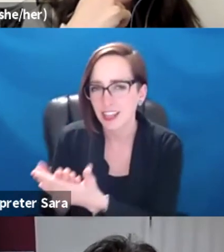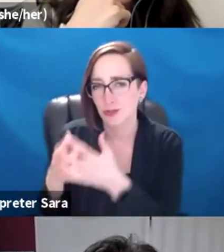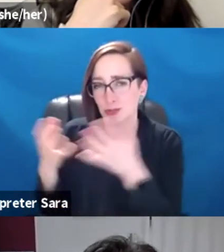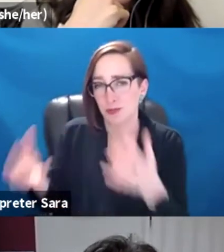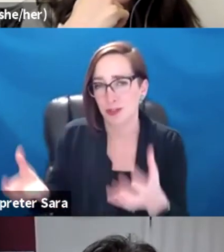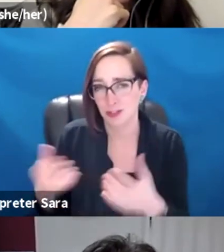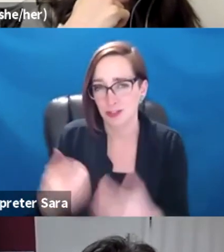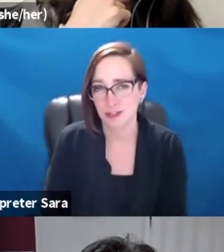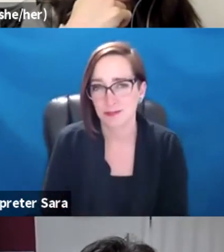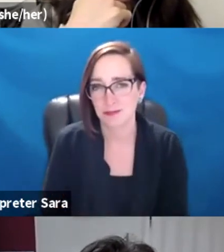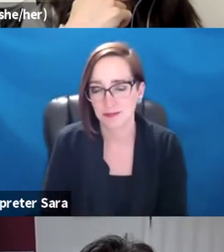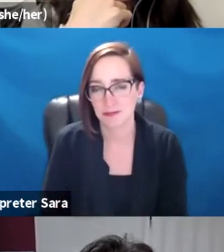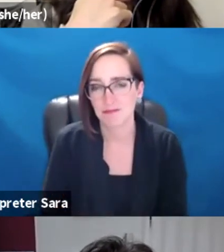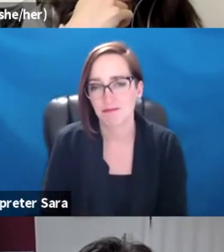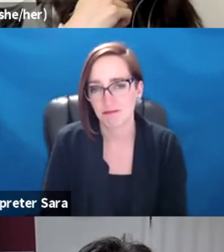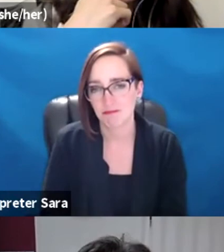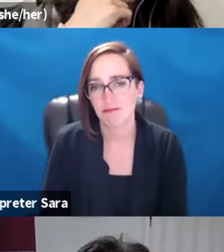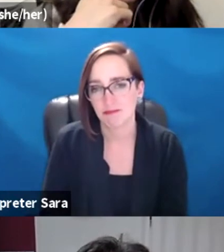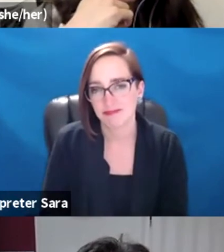much.